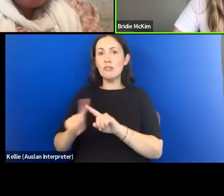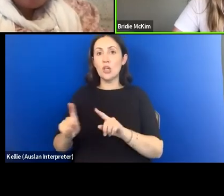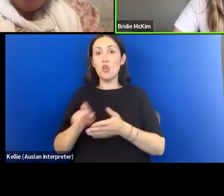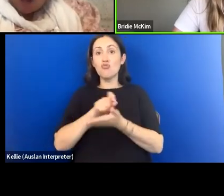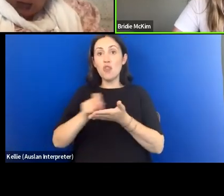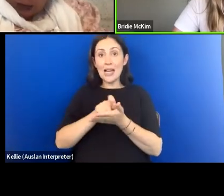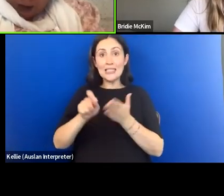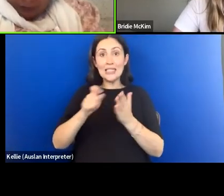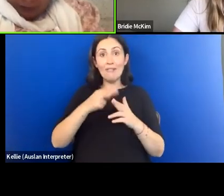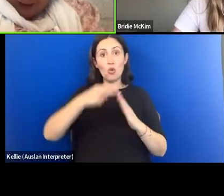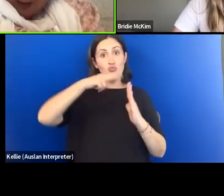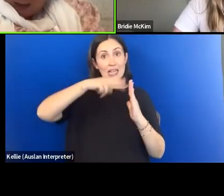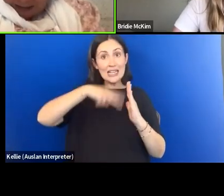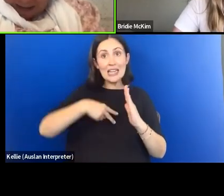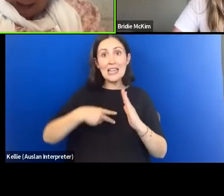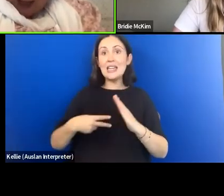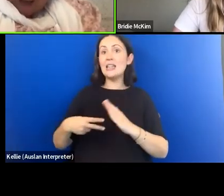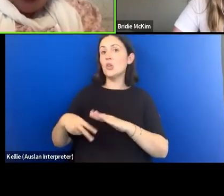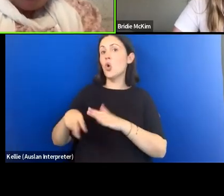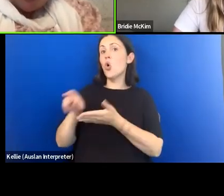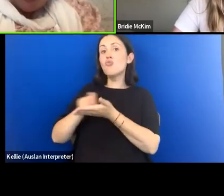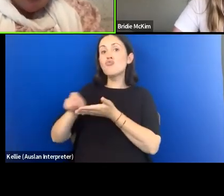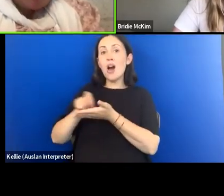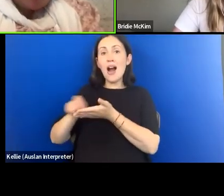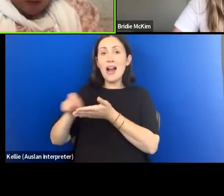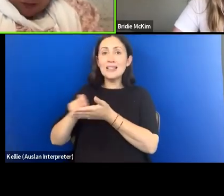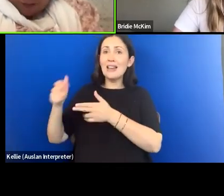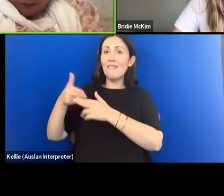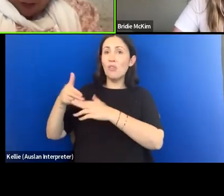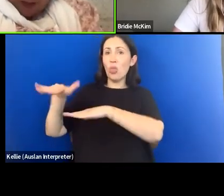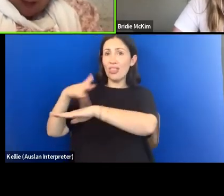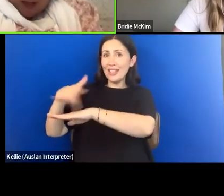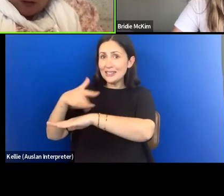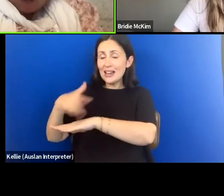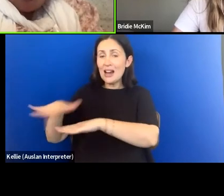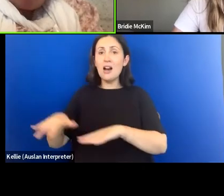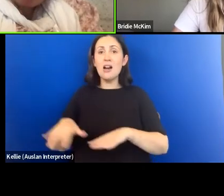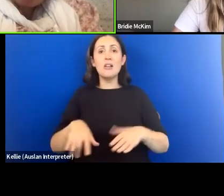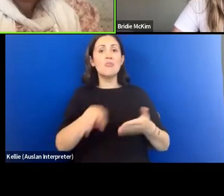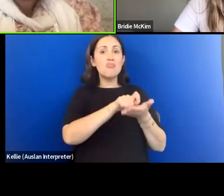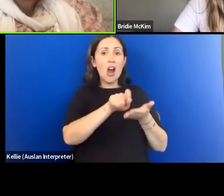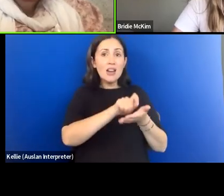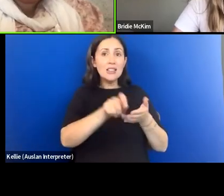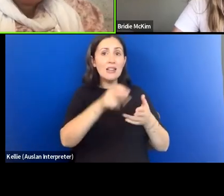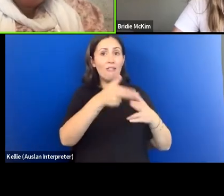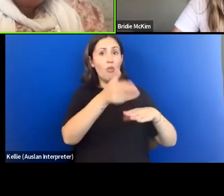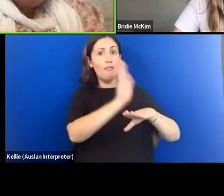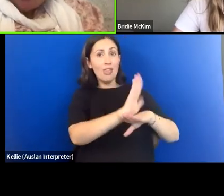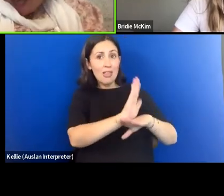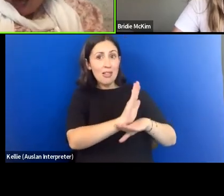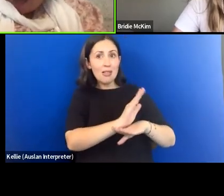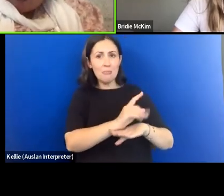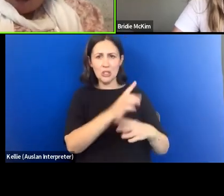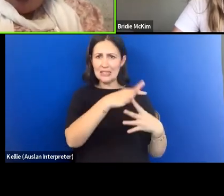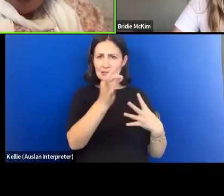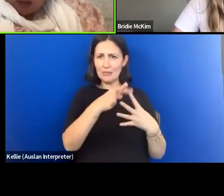different things and you can explore different things in them.